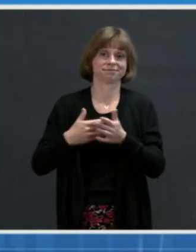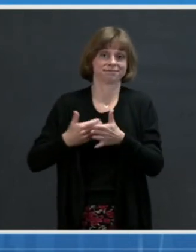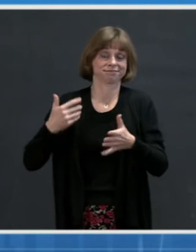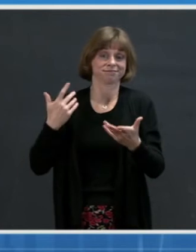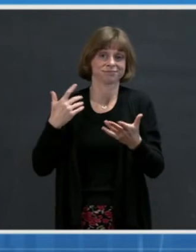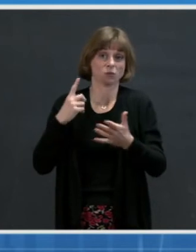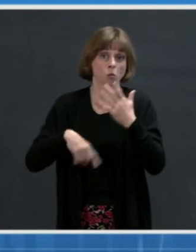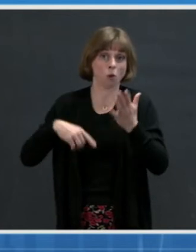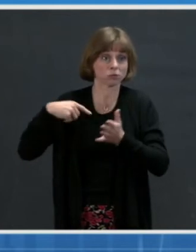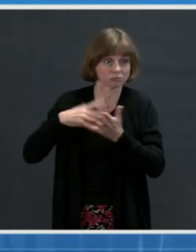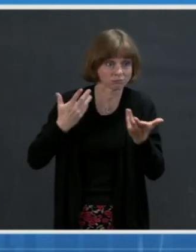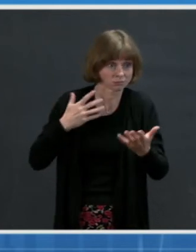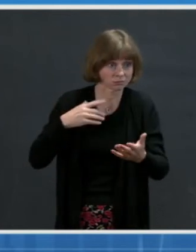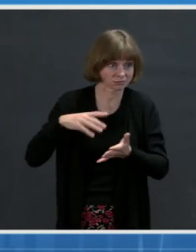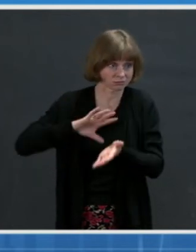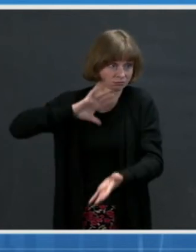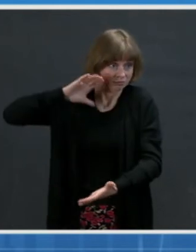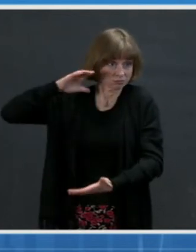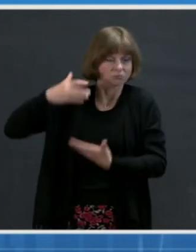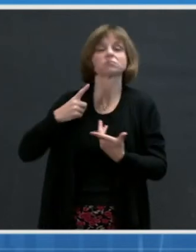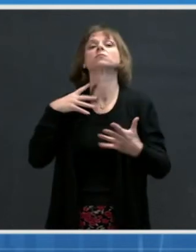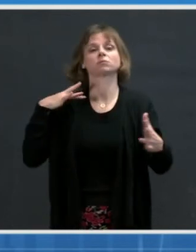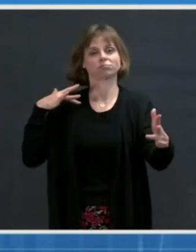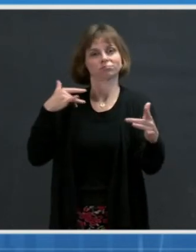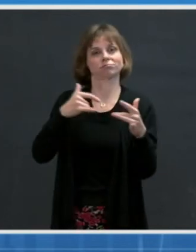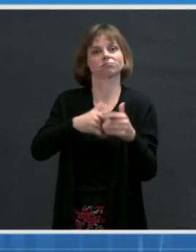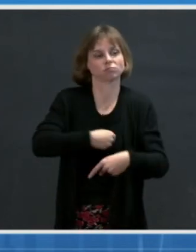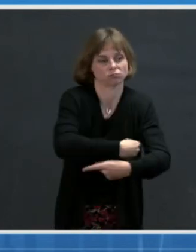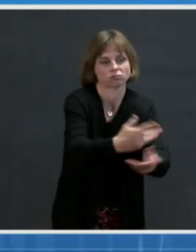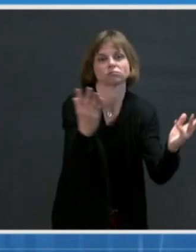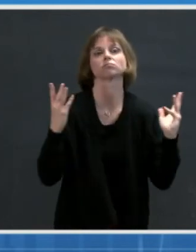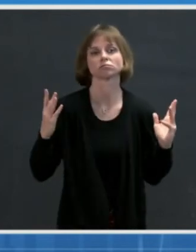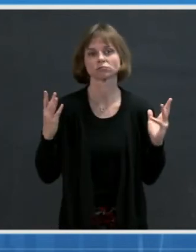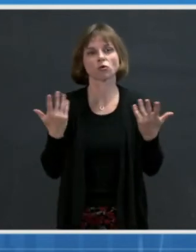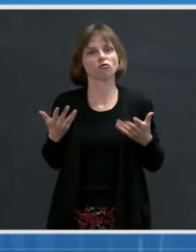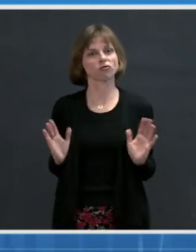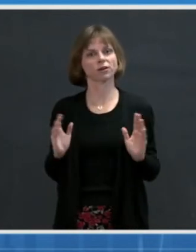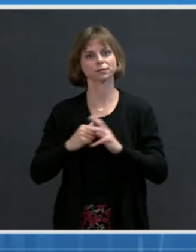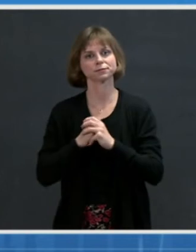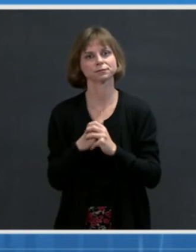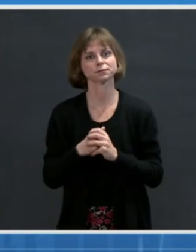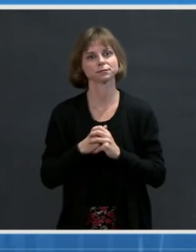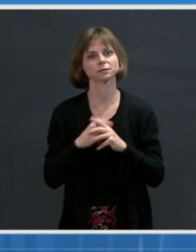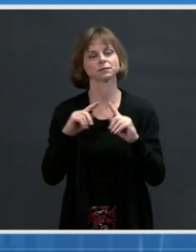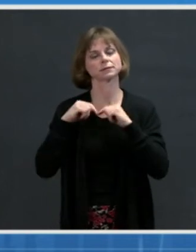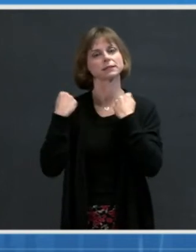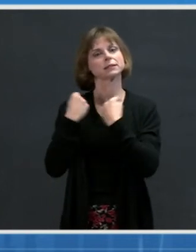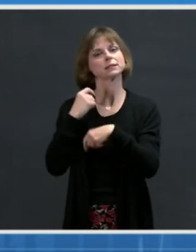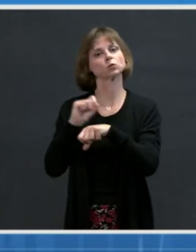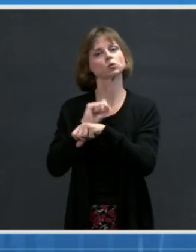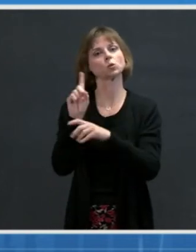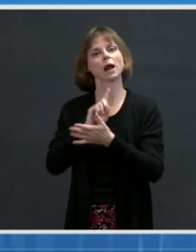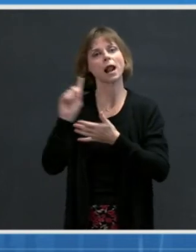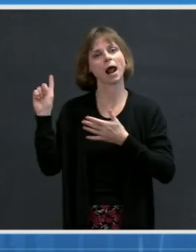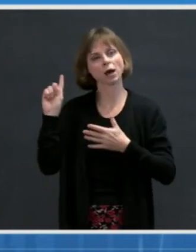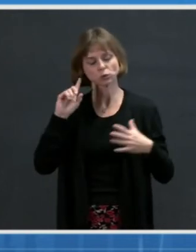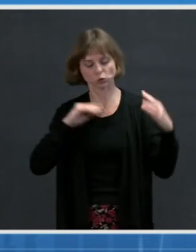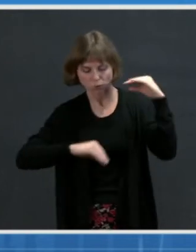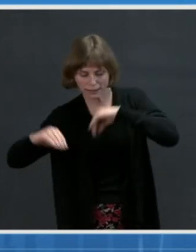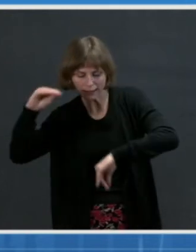Teams worked throughout last weekend to pack and ship doses. On Monday, yesterday, 7 million doses, 2 days